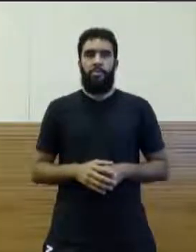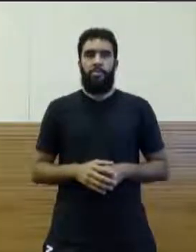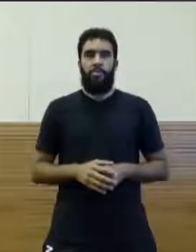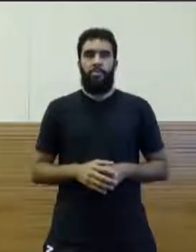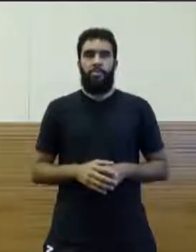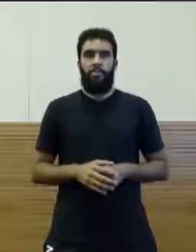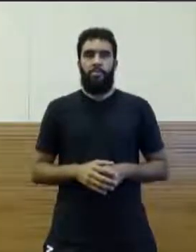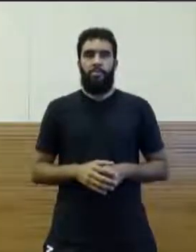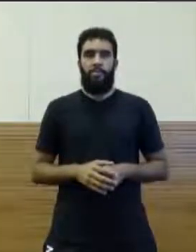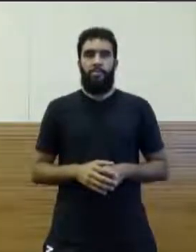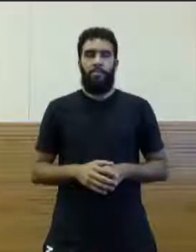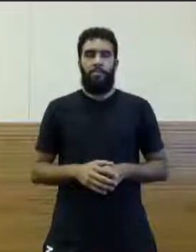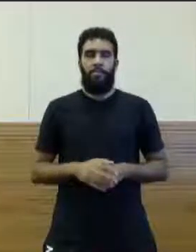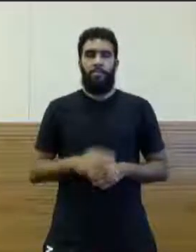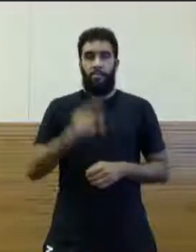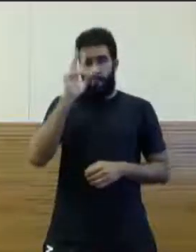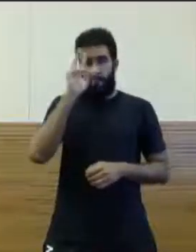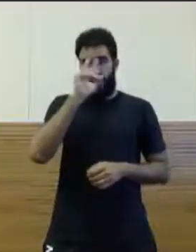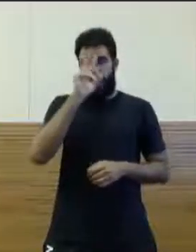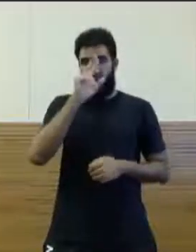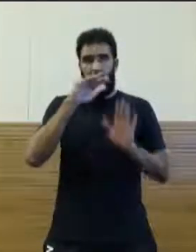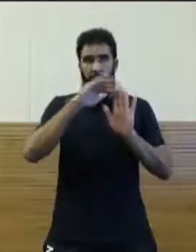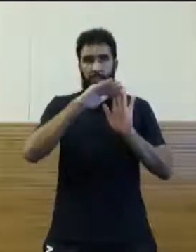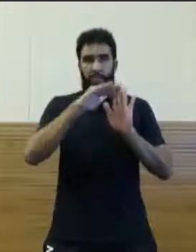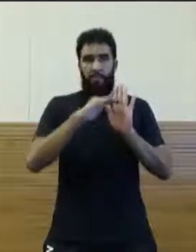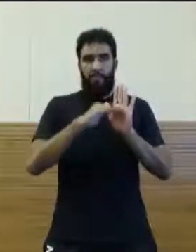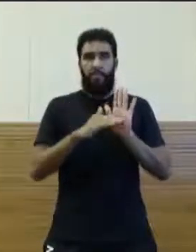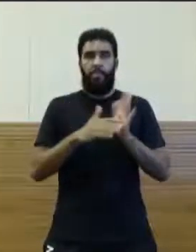technical documents, okay,